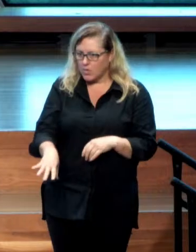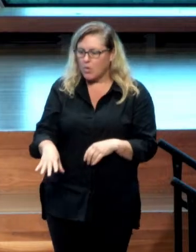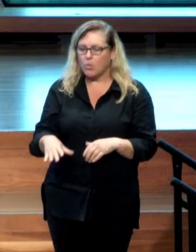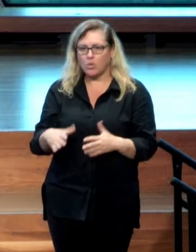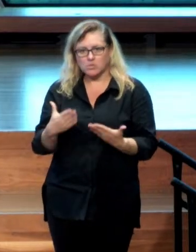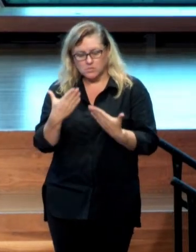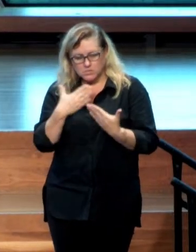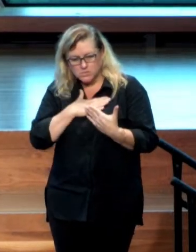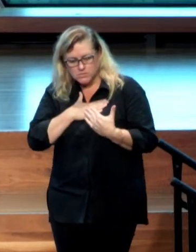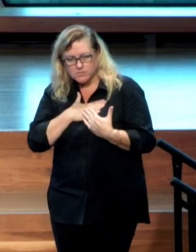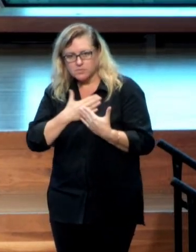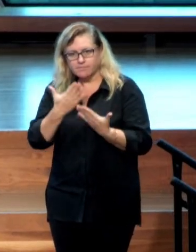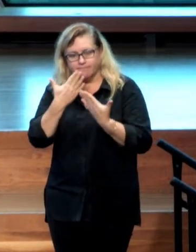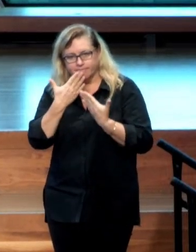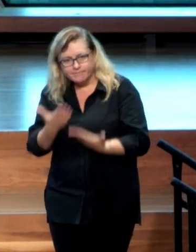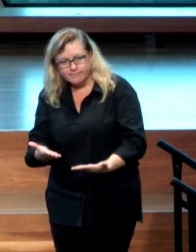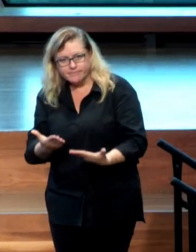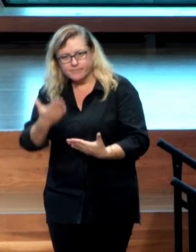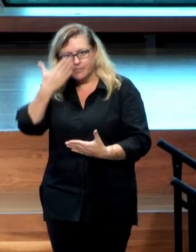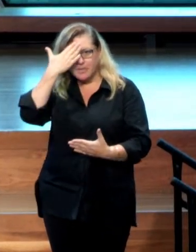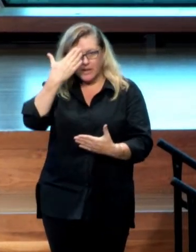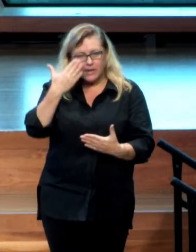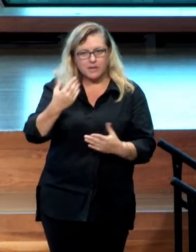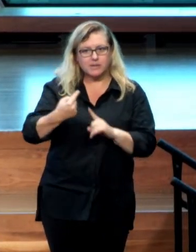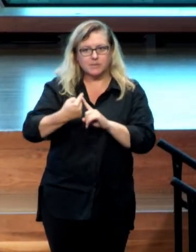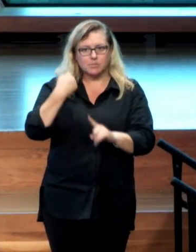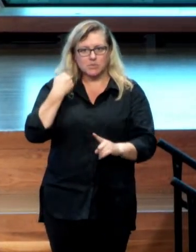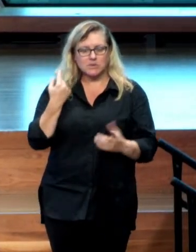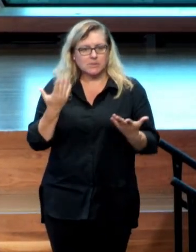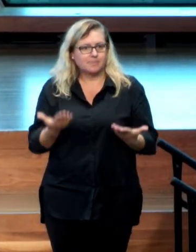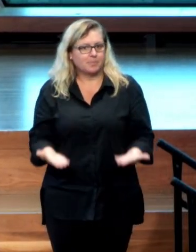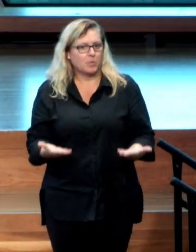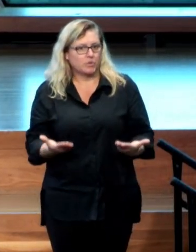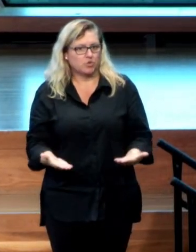gratitude to the elders, past, present, and emerging.